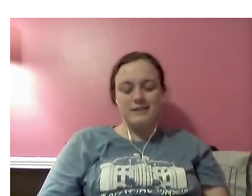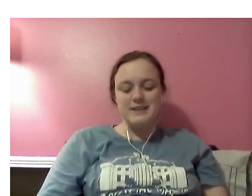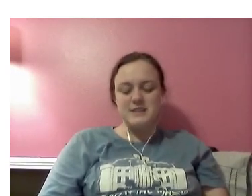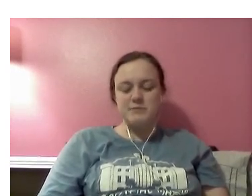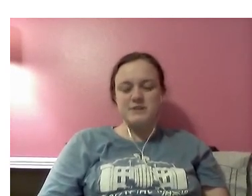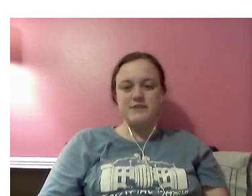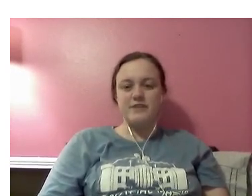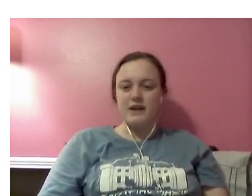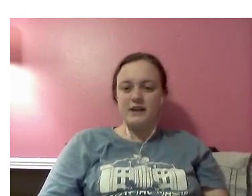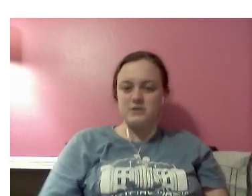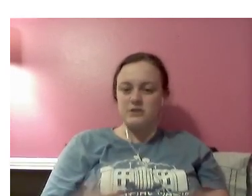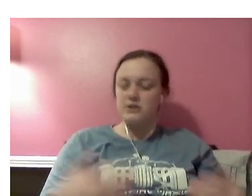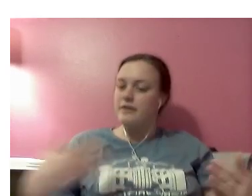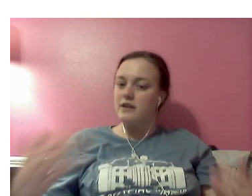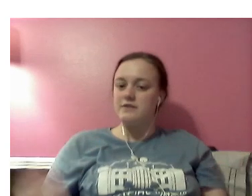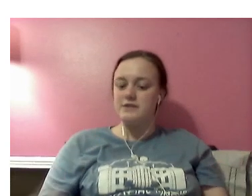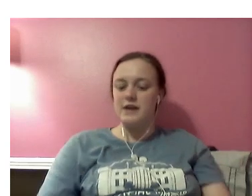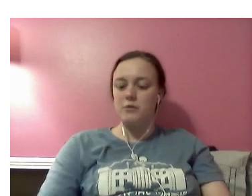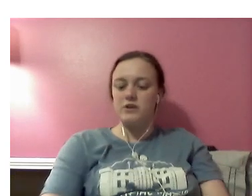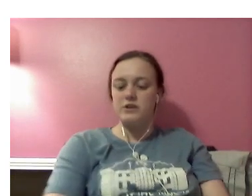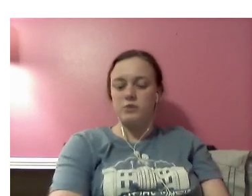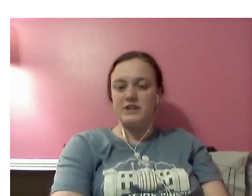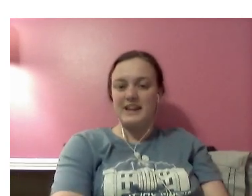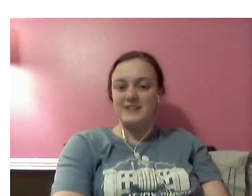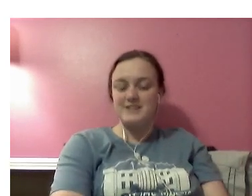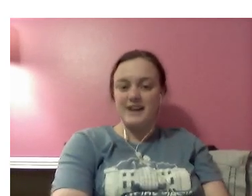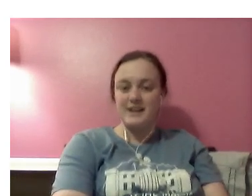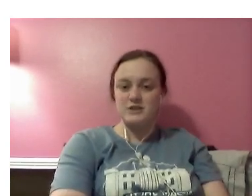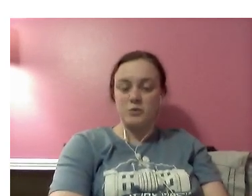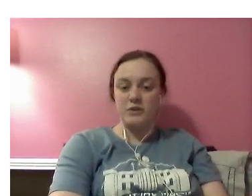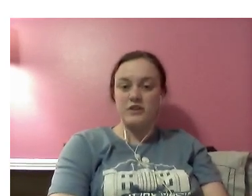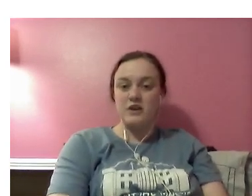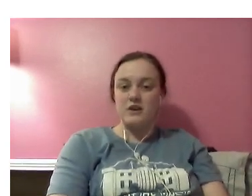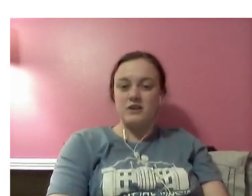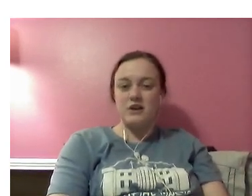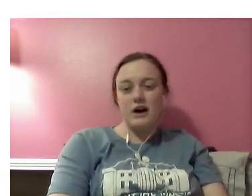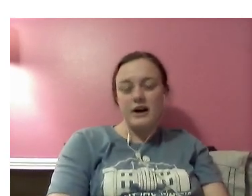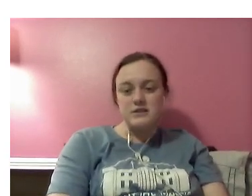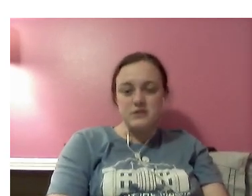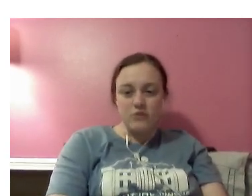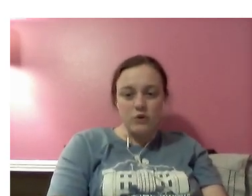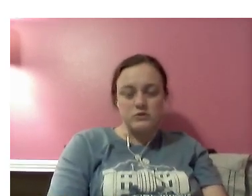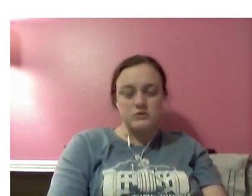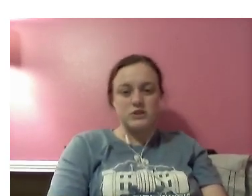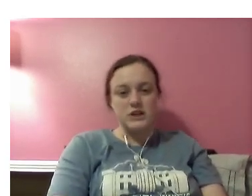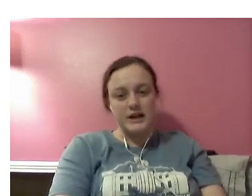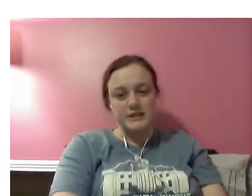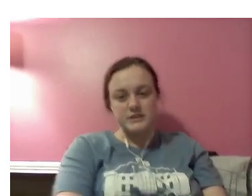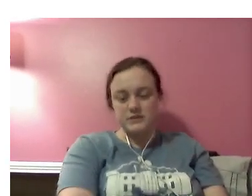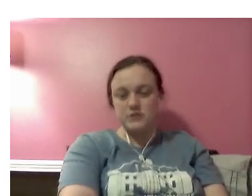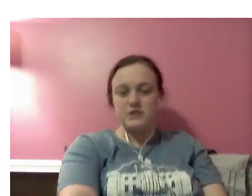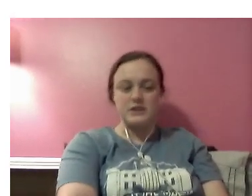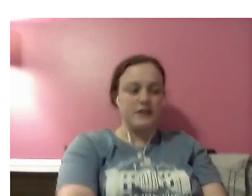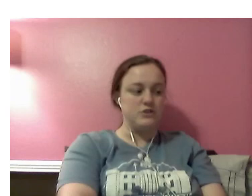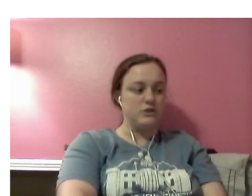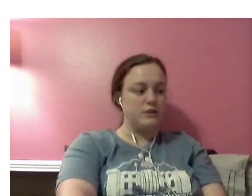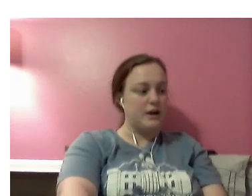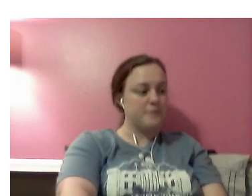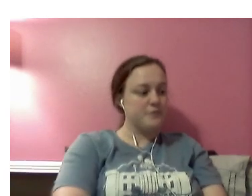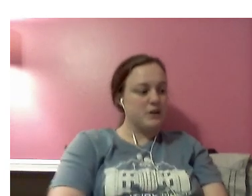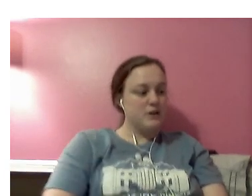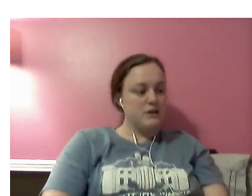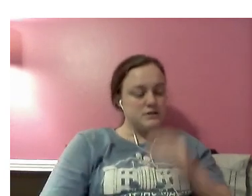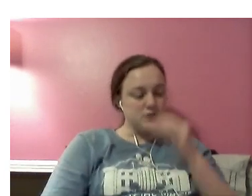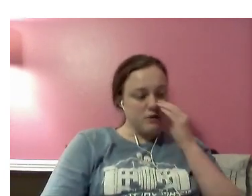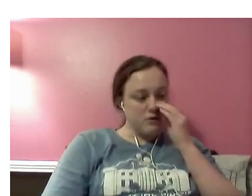a less specific answer. And then if they would like to answer with kind of old or kind of new, then they can do that.